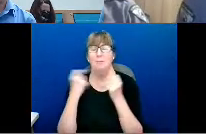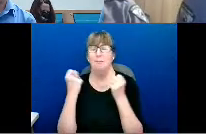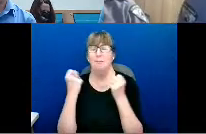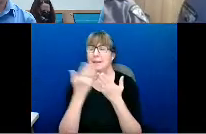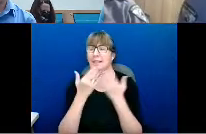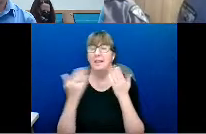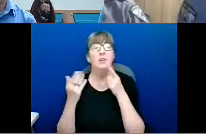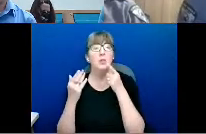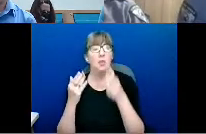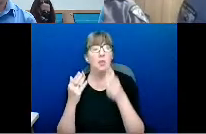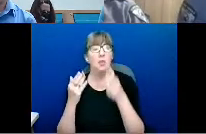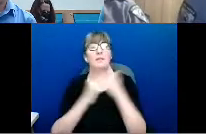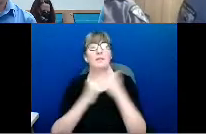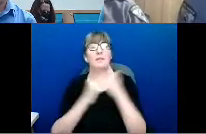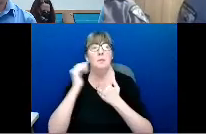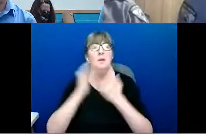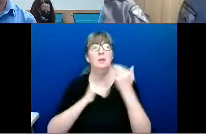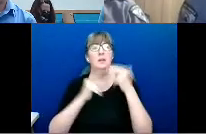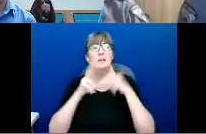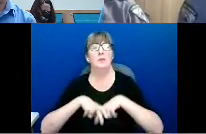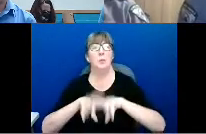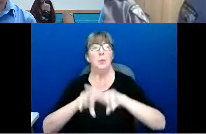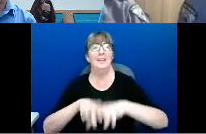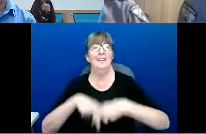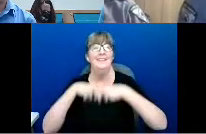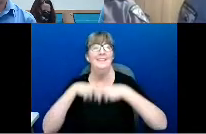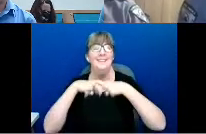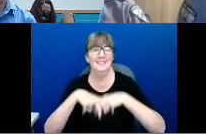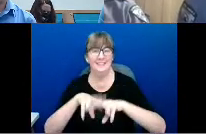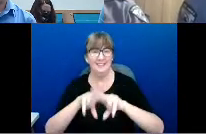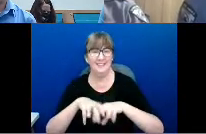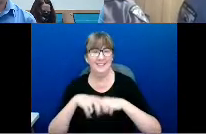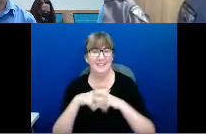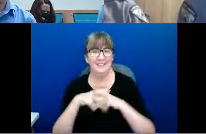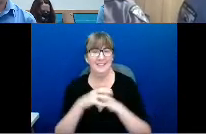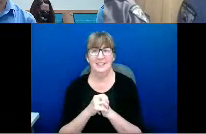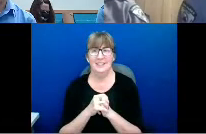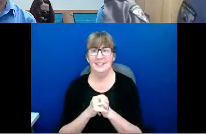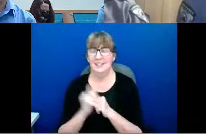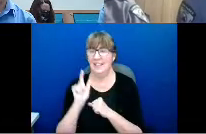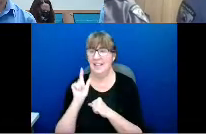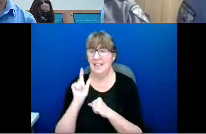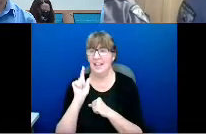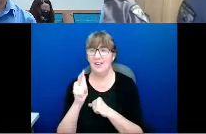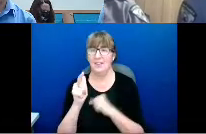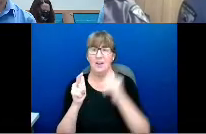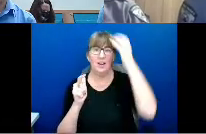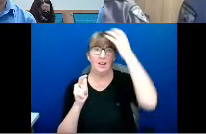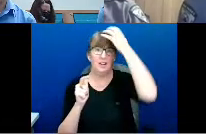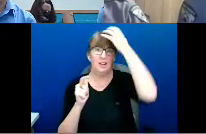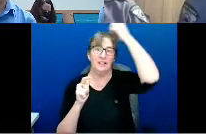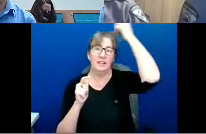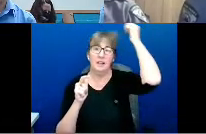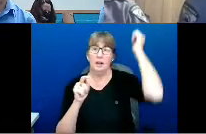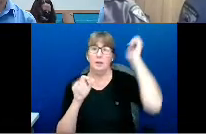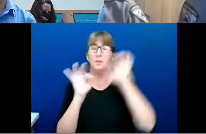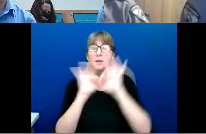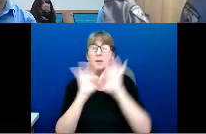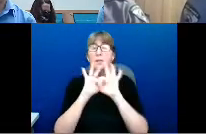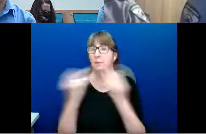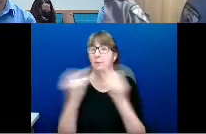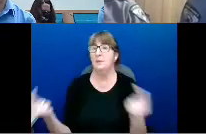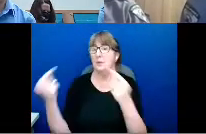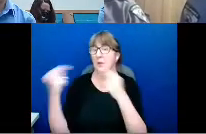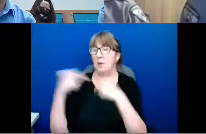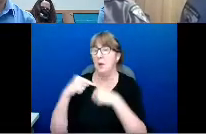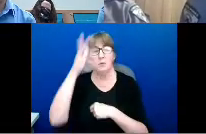swing construction. And later on, they would bring their family members, their grandparents or